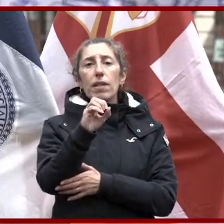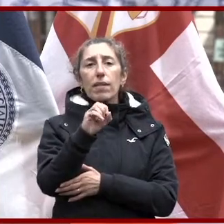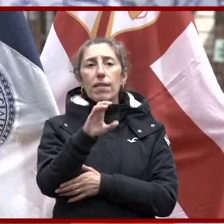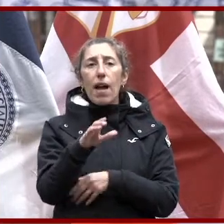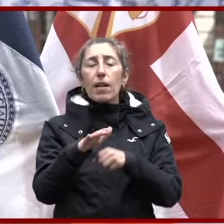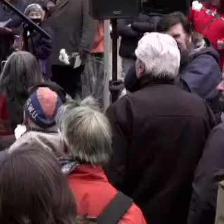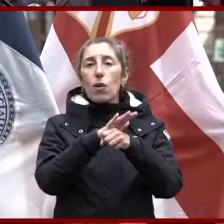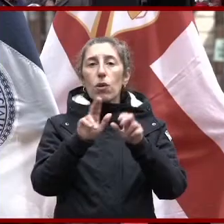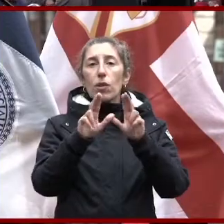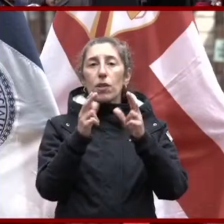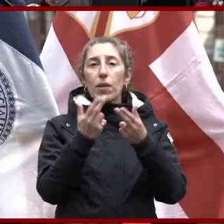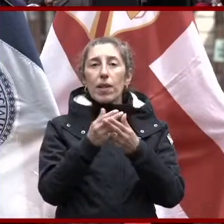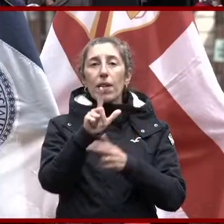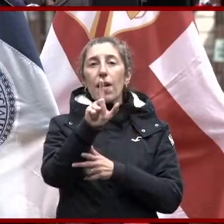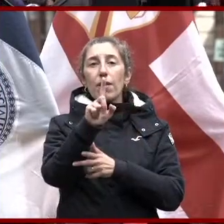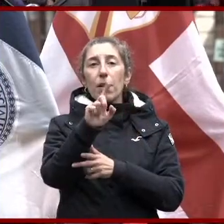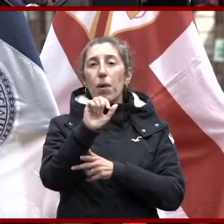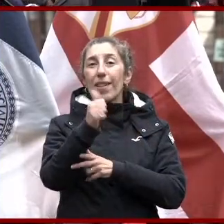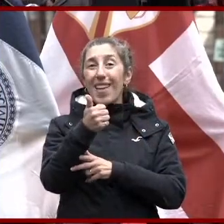2110.